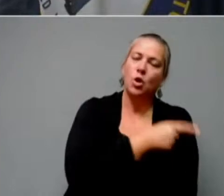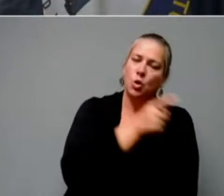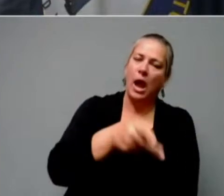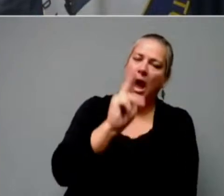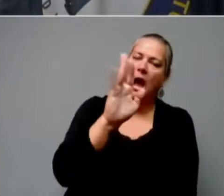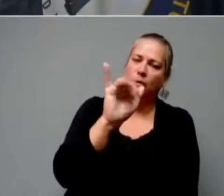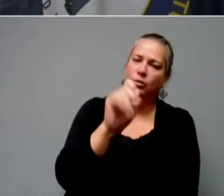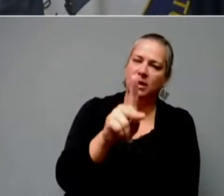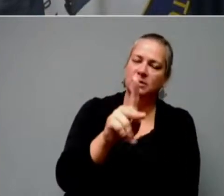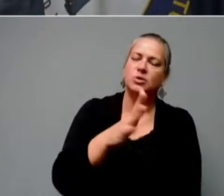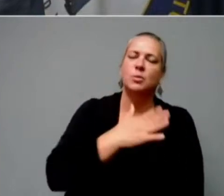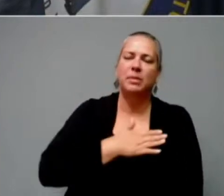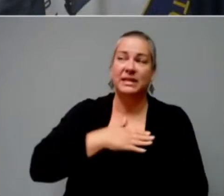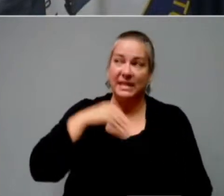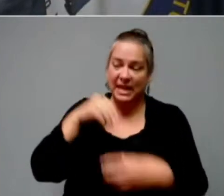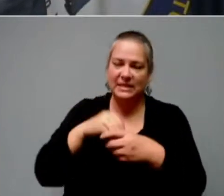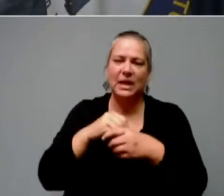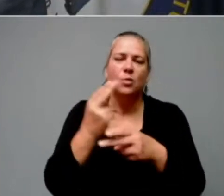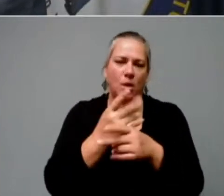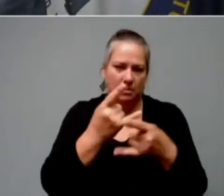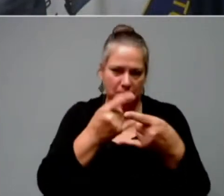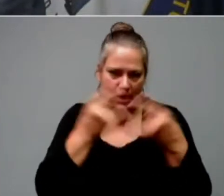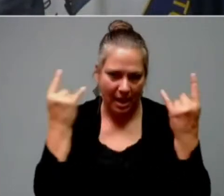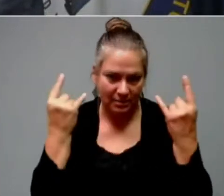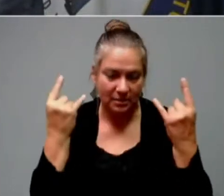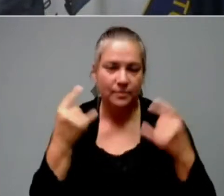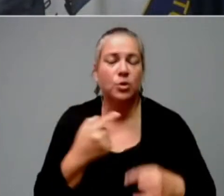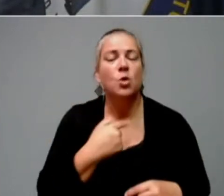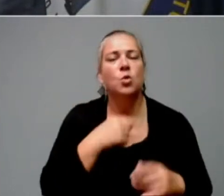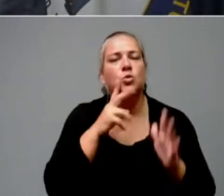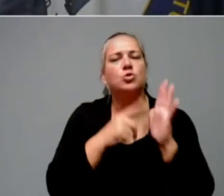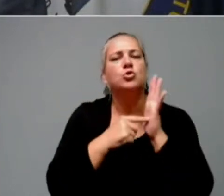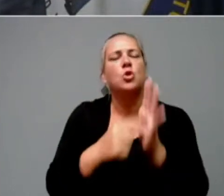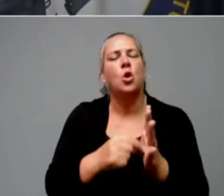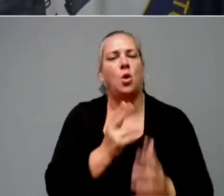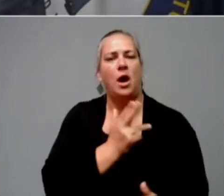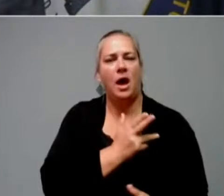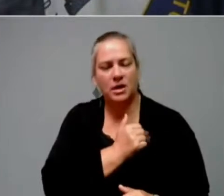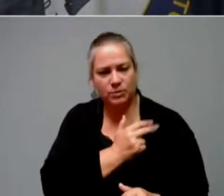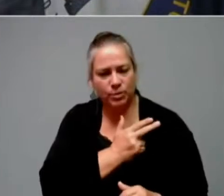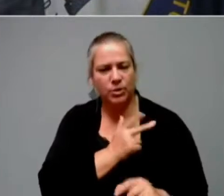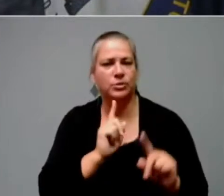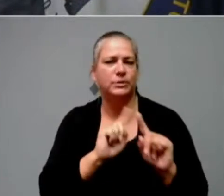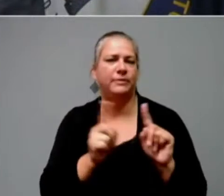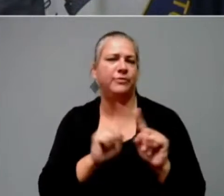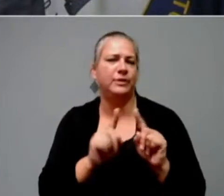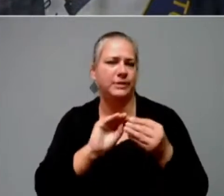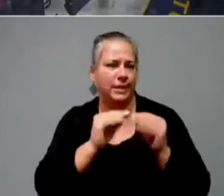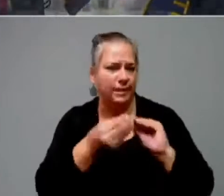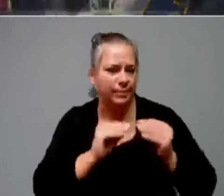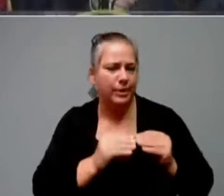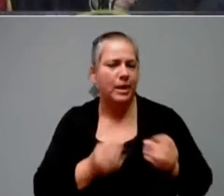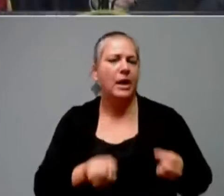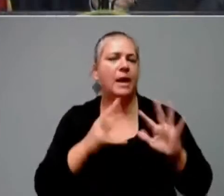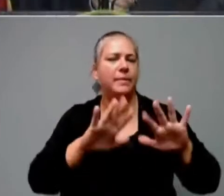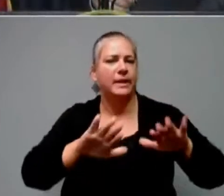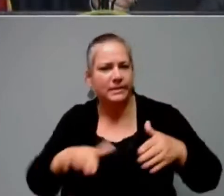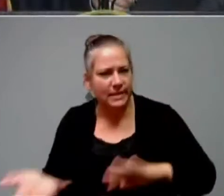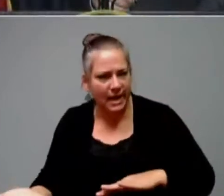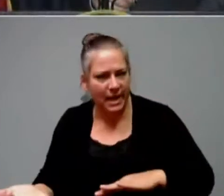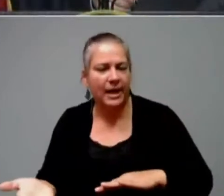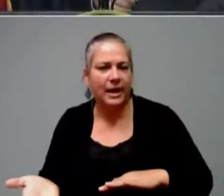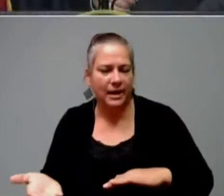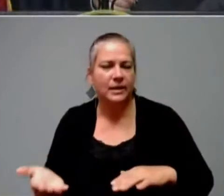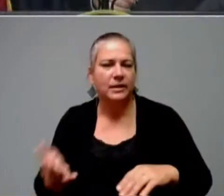the vaccination status of COVID-19 cases, hospitalizations, and deaths. What you'll see